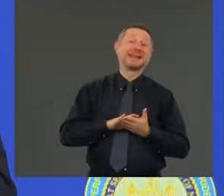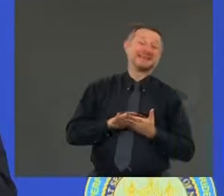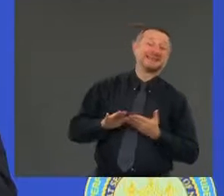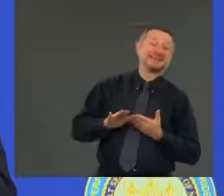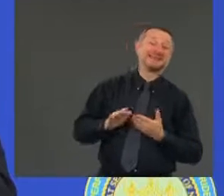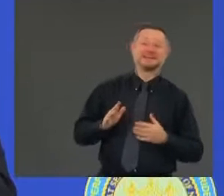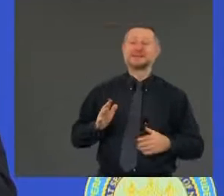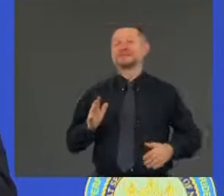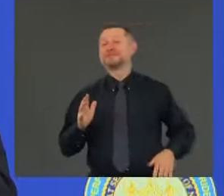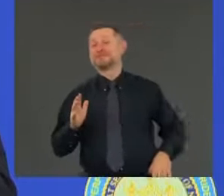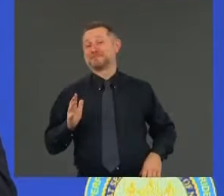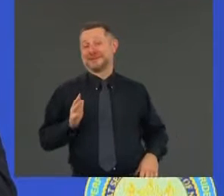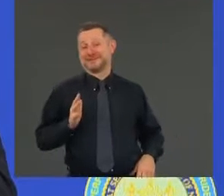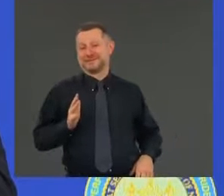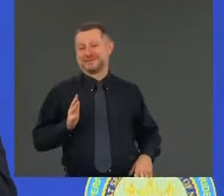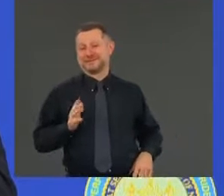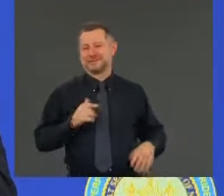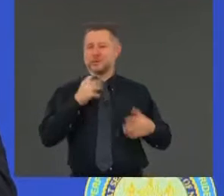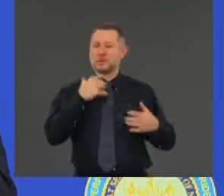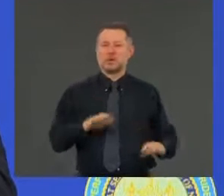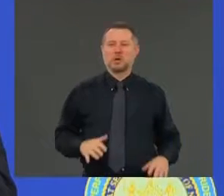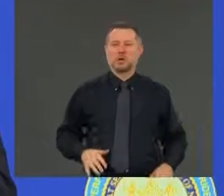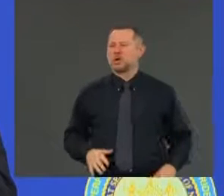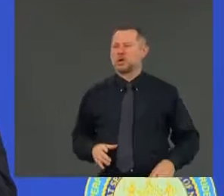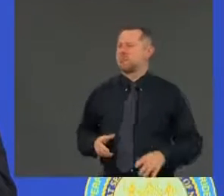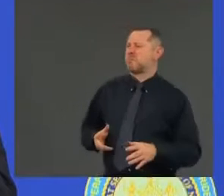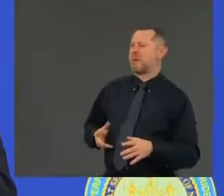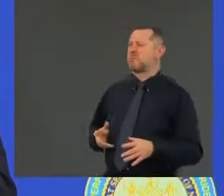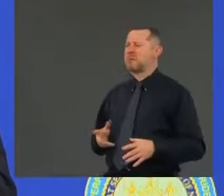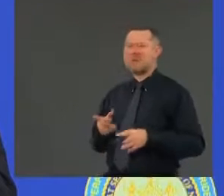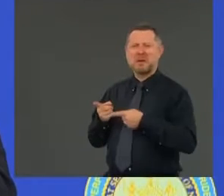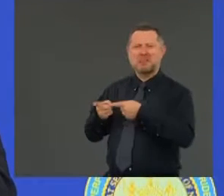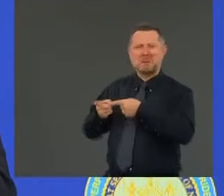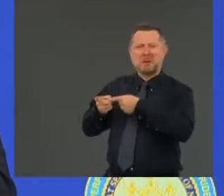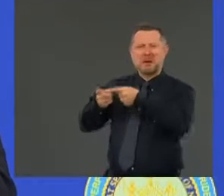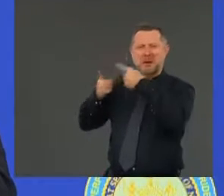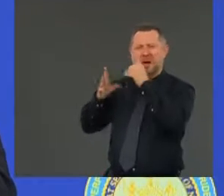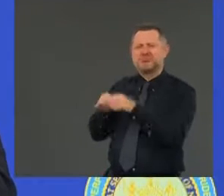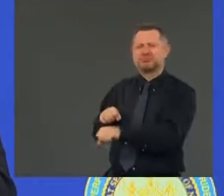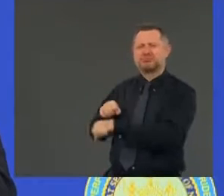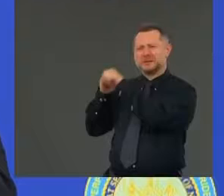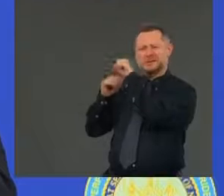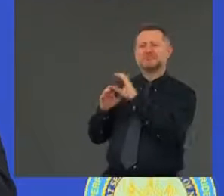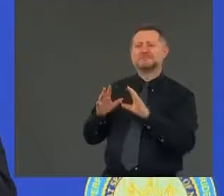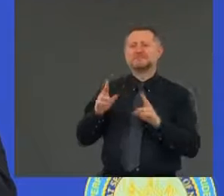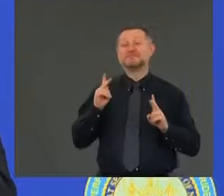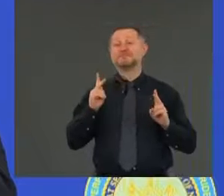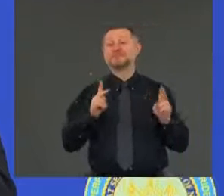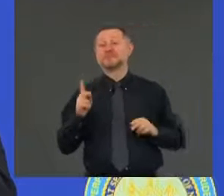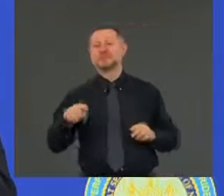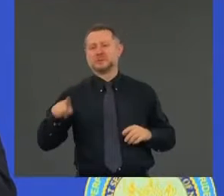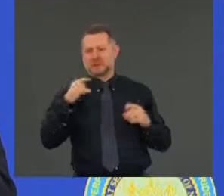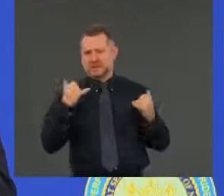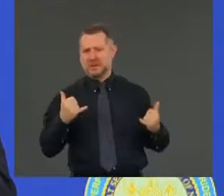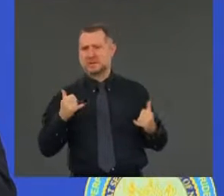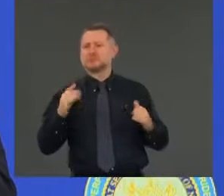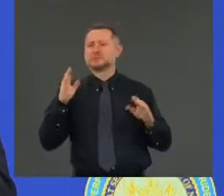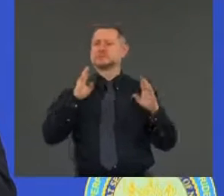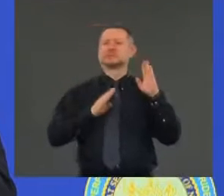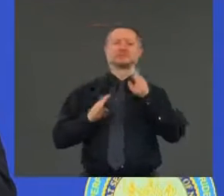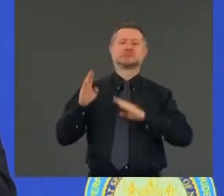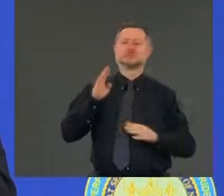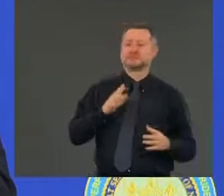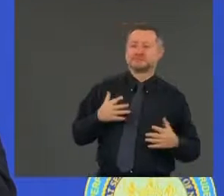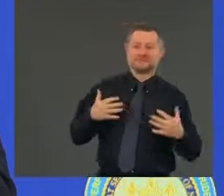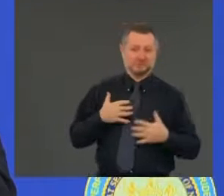polite. And people are afraid now, and you can see tempers